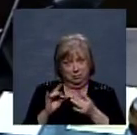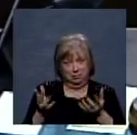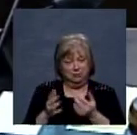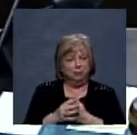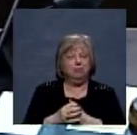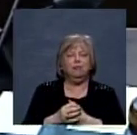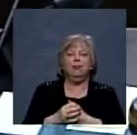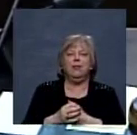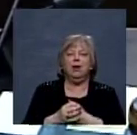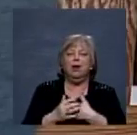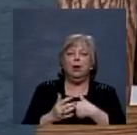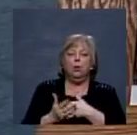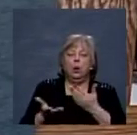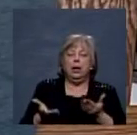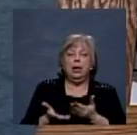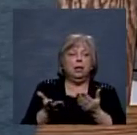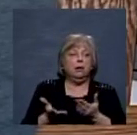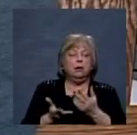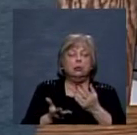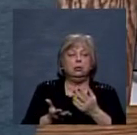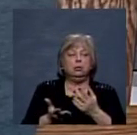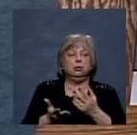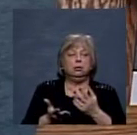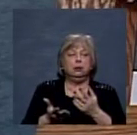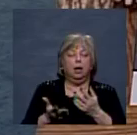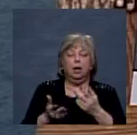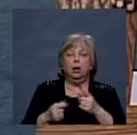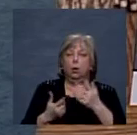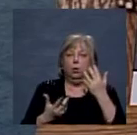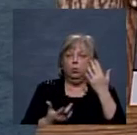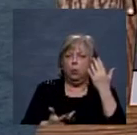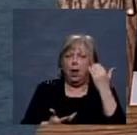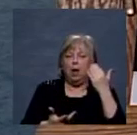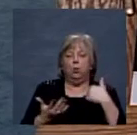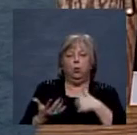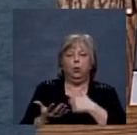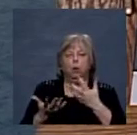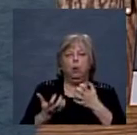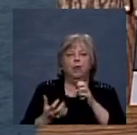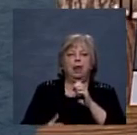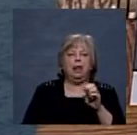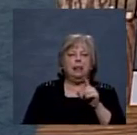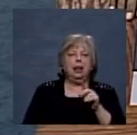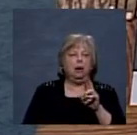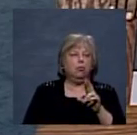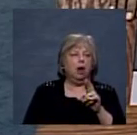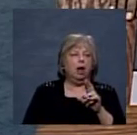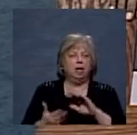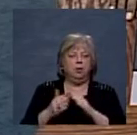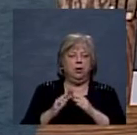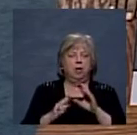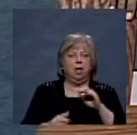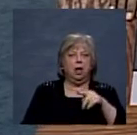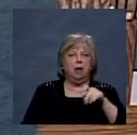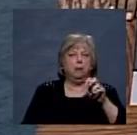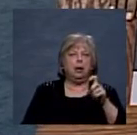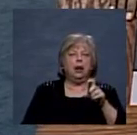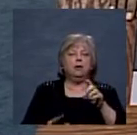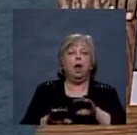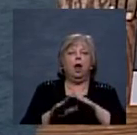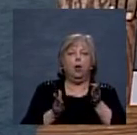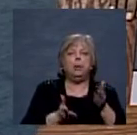Well, what we're here to point. See is Thank if you. We can have the East Little Rock Community Complex reopened to the residents in our